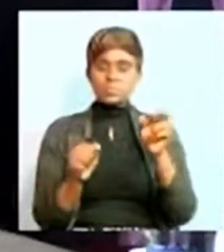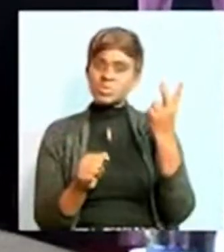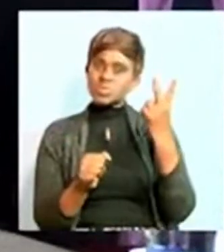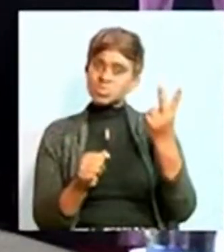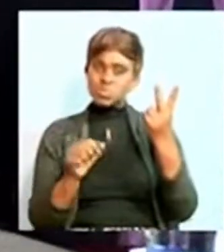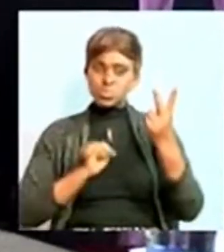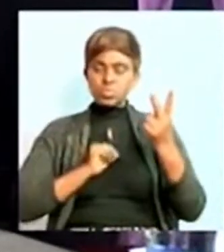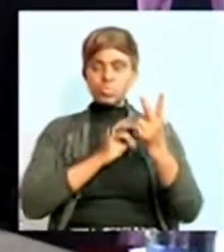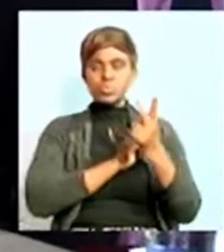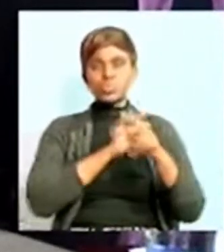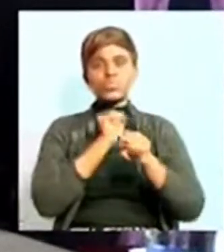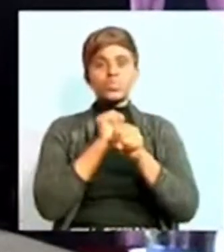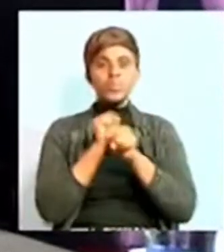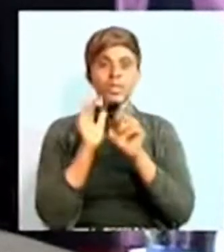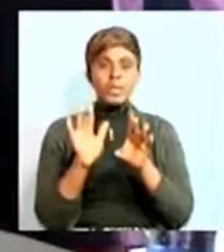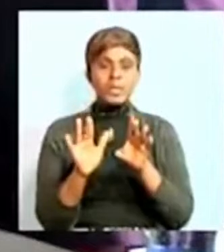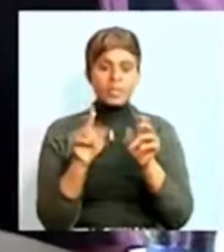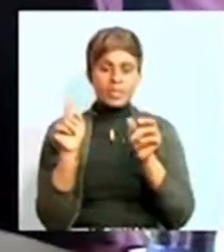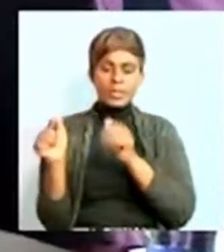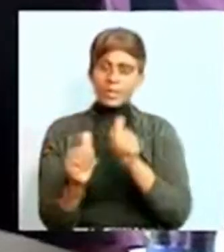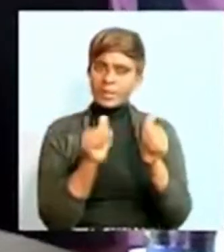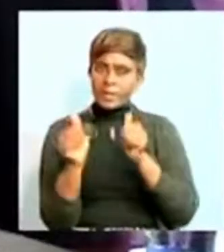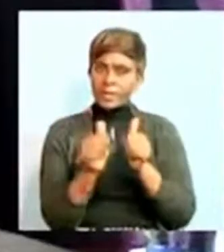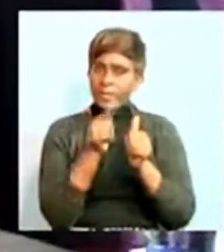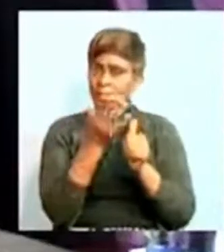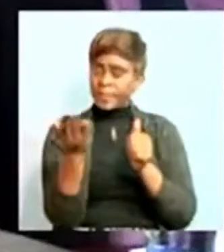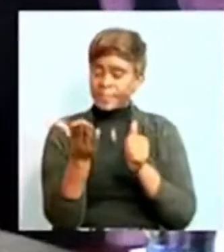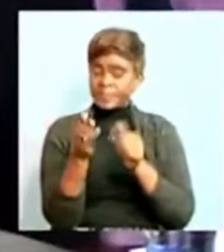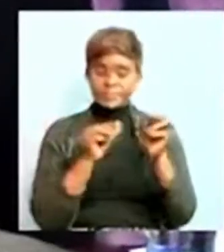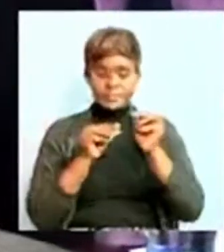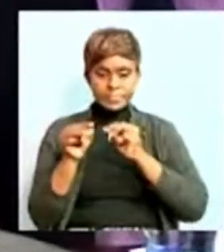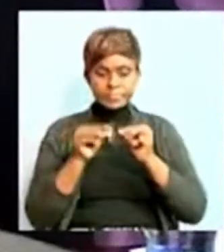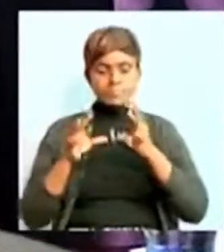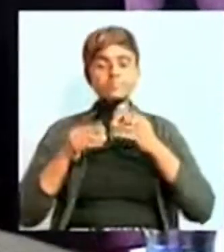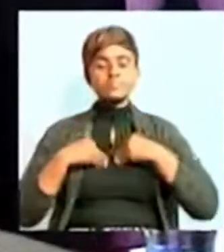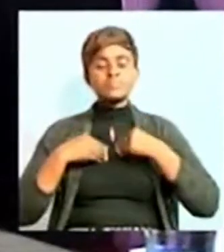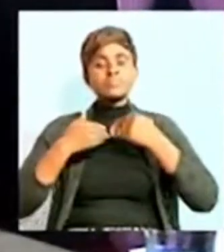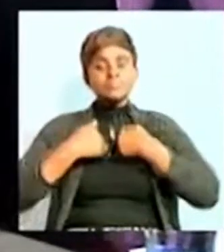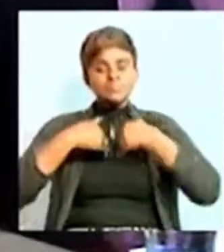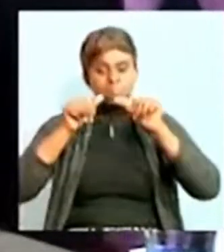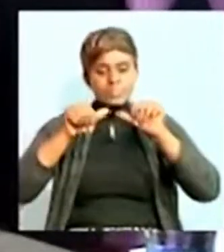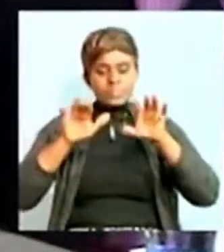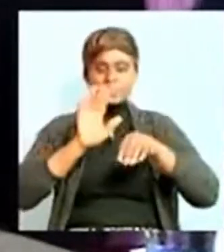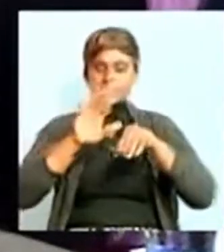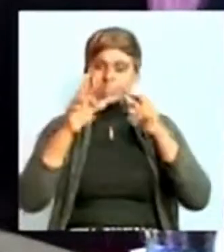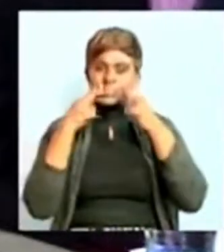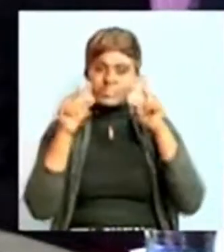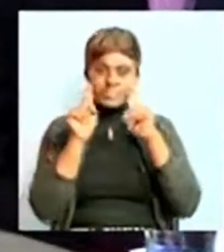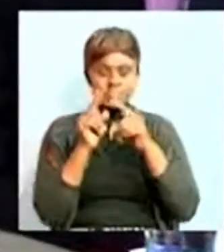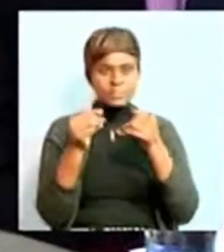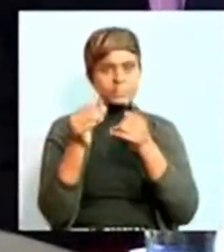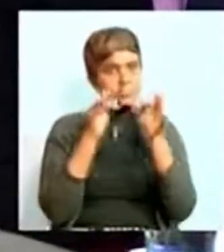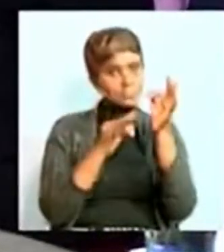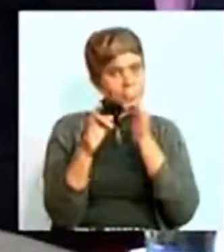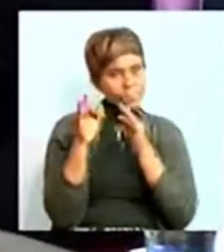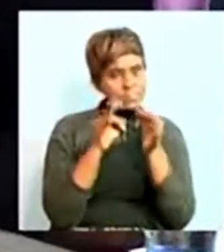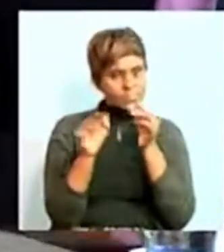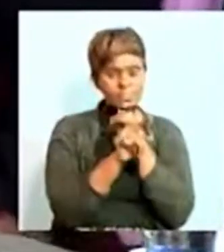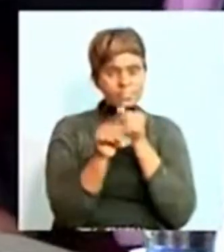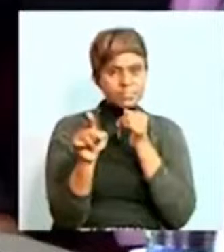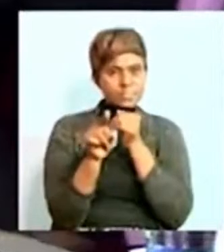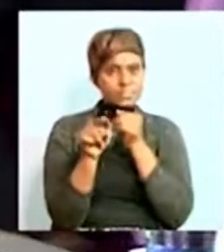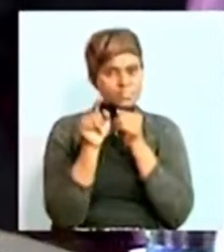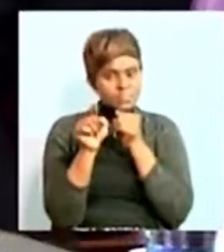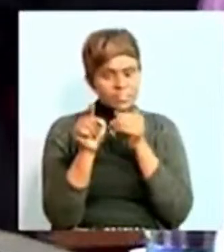staff. The action taken. Management acknowledges the auditor's findings and wishes to state that